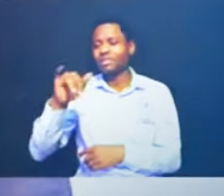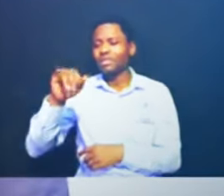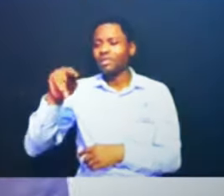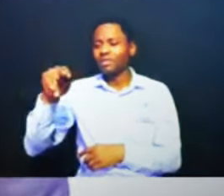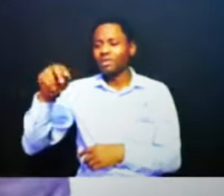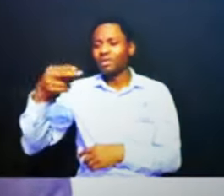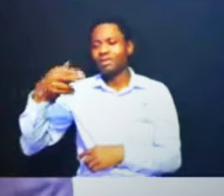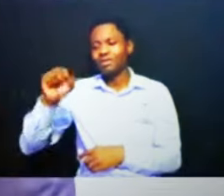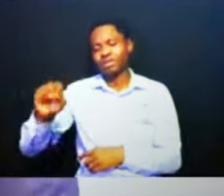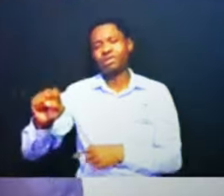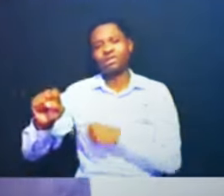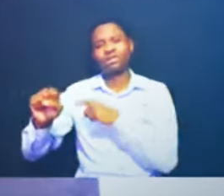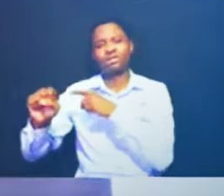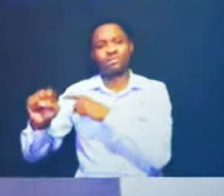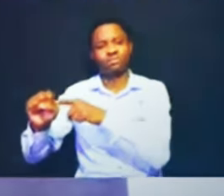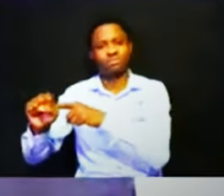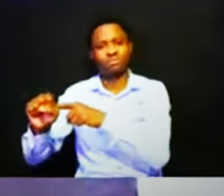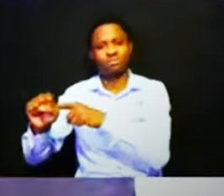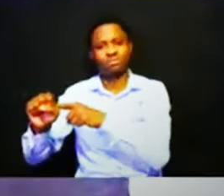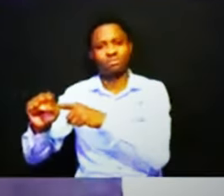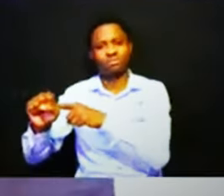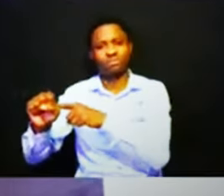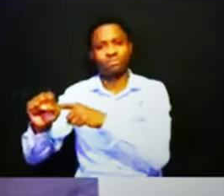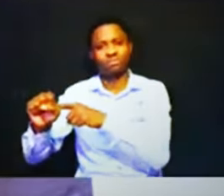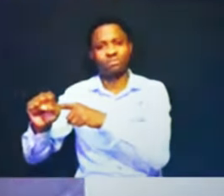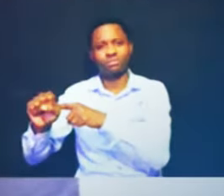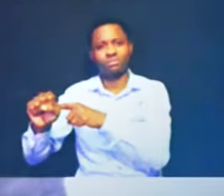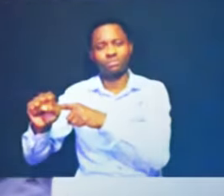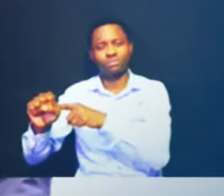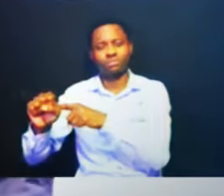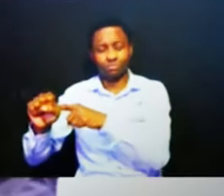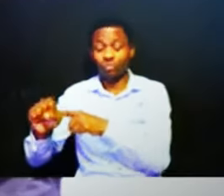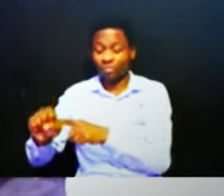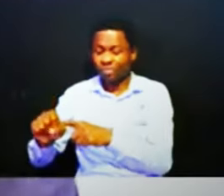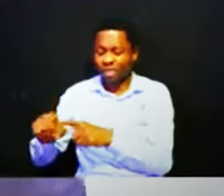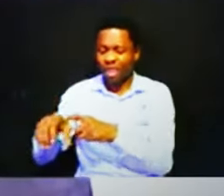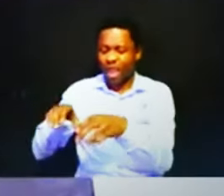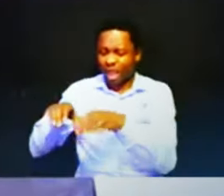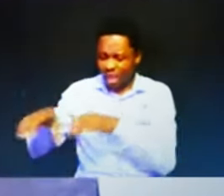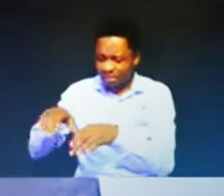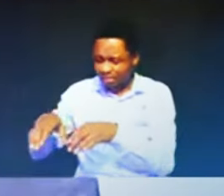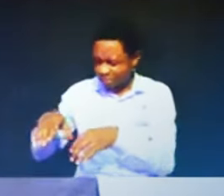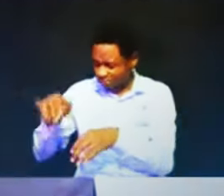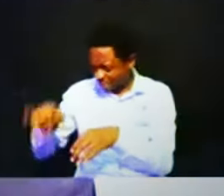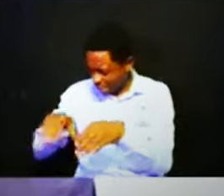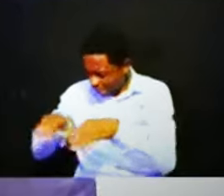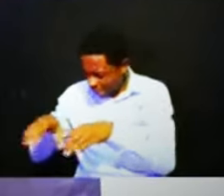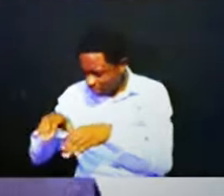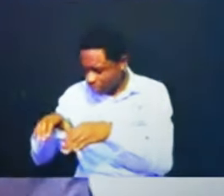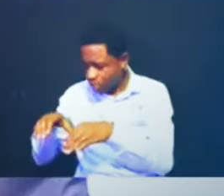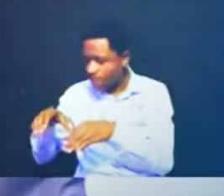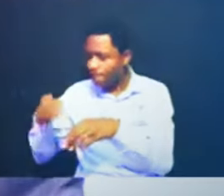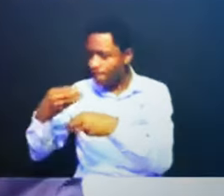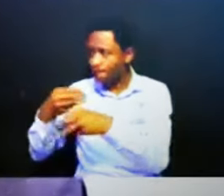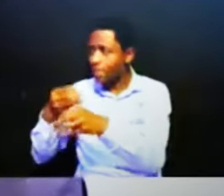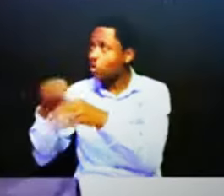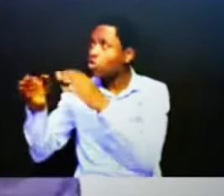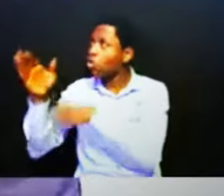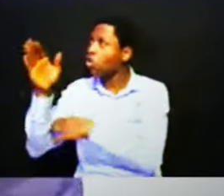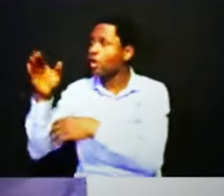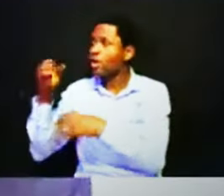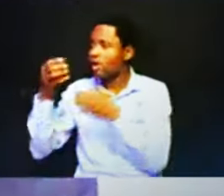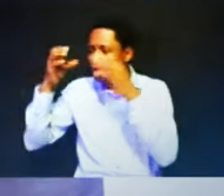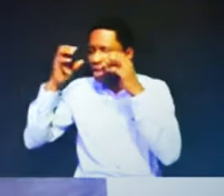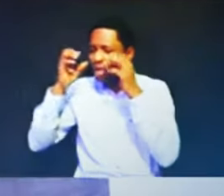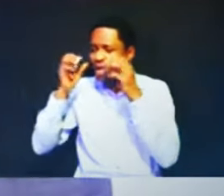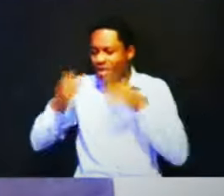What he did actually stopped the anger of God. Adio ye ye no. Emma Unyankupo ebufu ebras. We are praying that